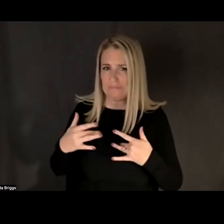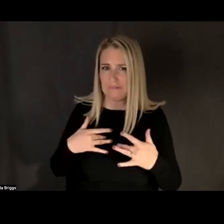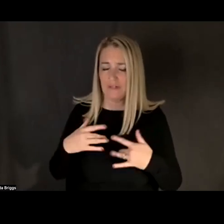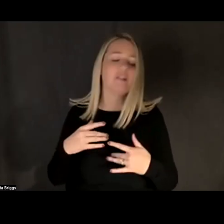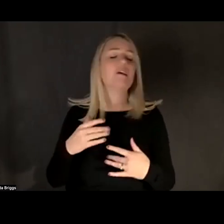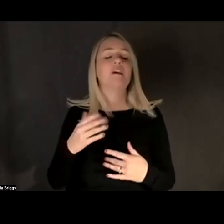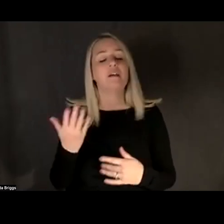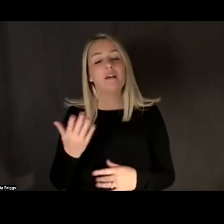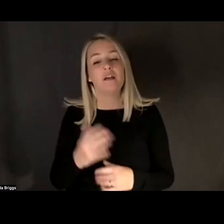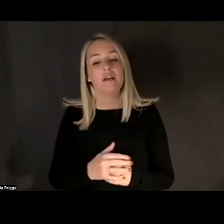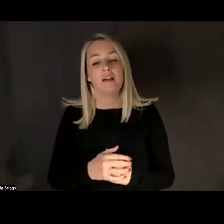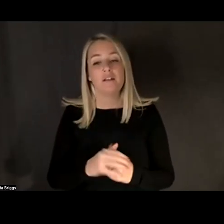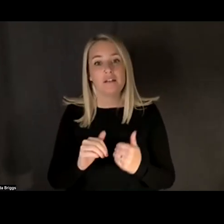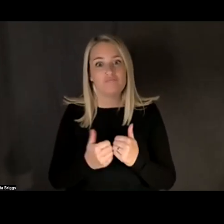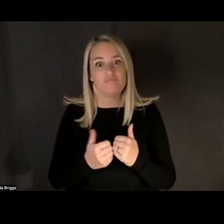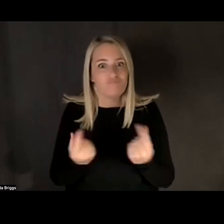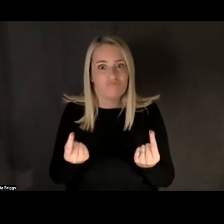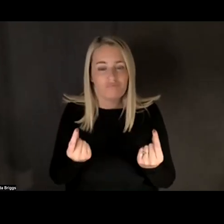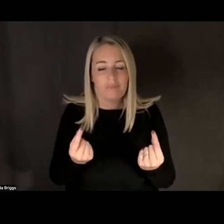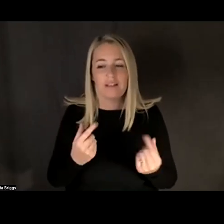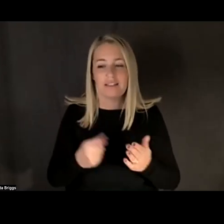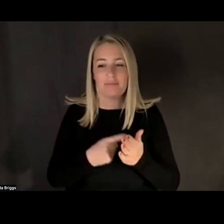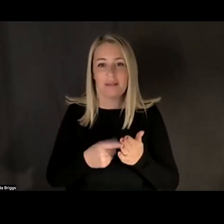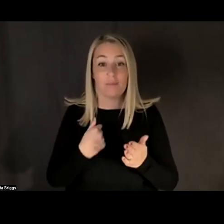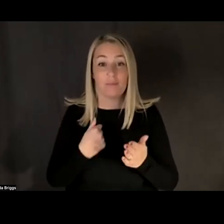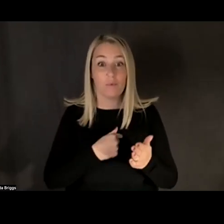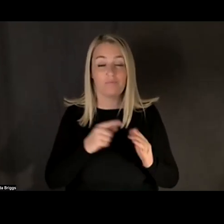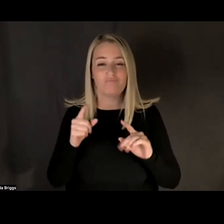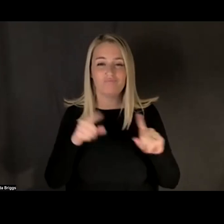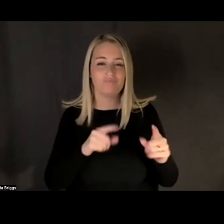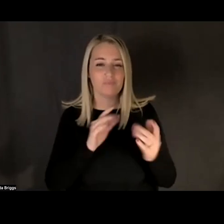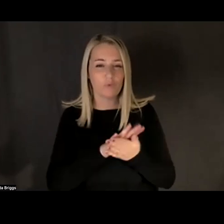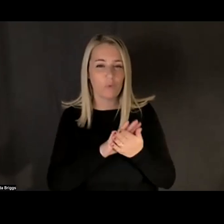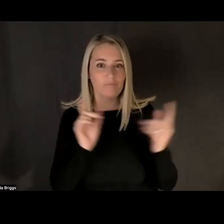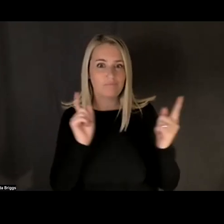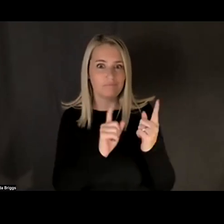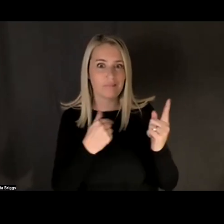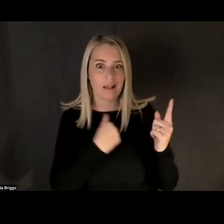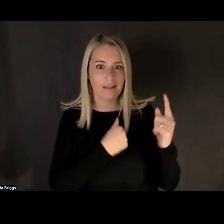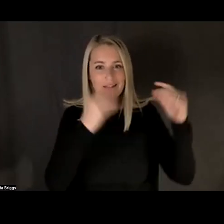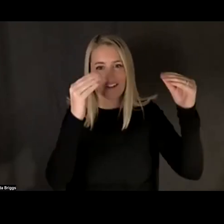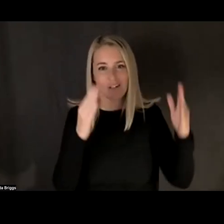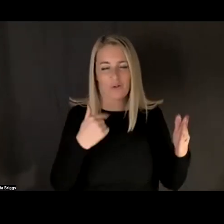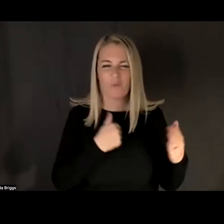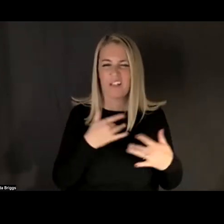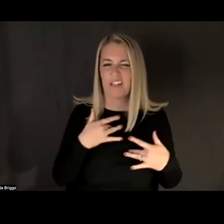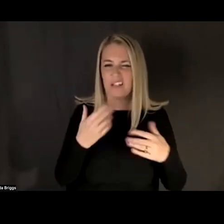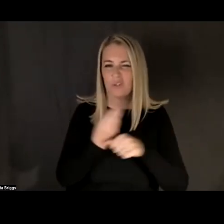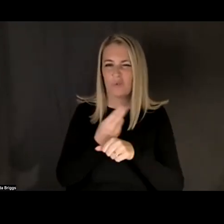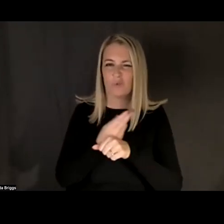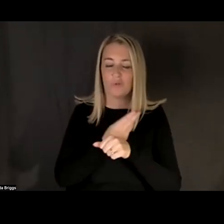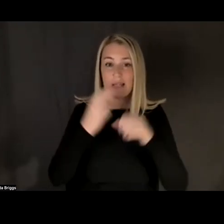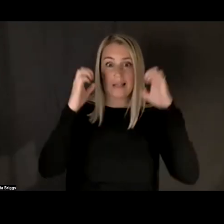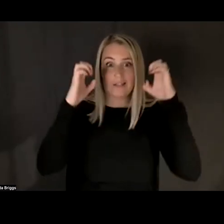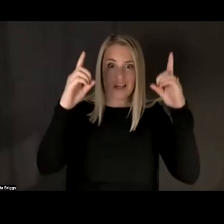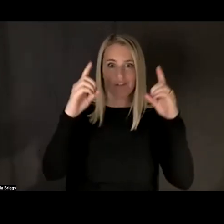So sometimes when you come to school and you're talking to us, to educators, we tend to use a lot of educational jargon